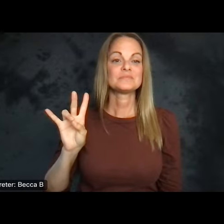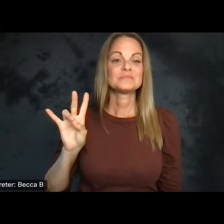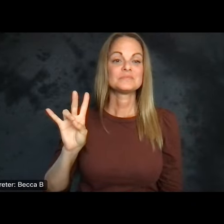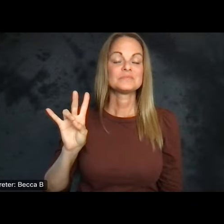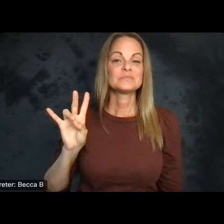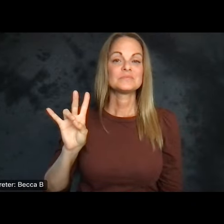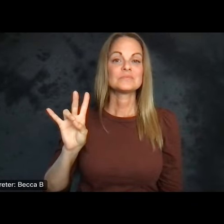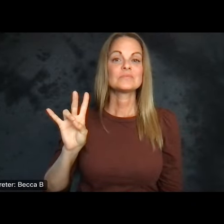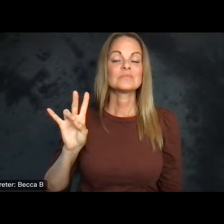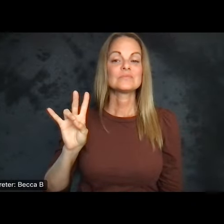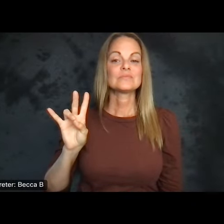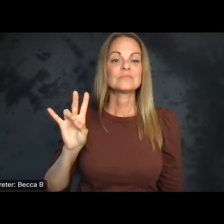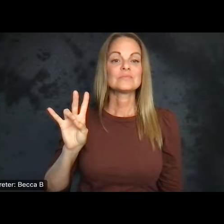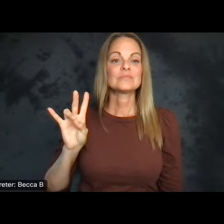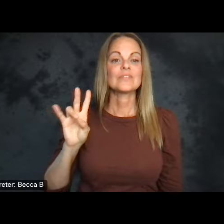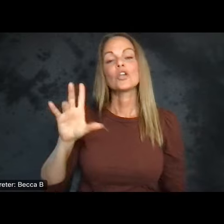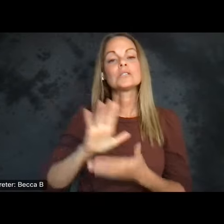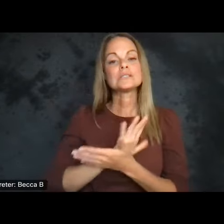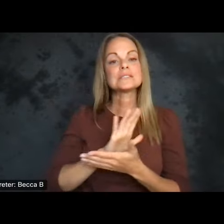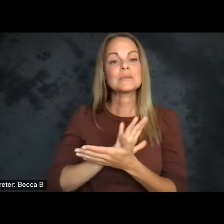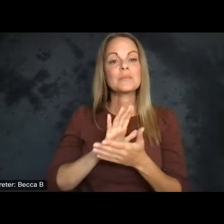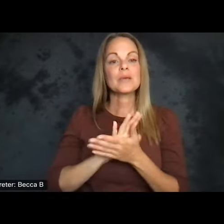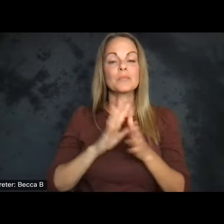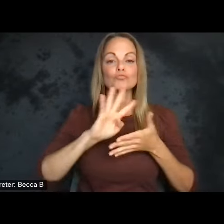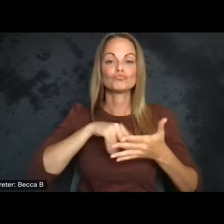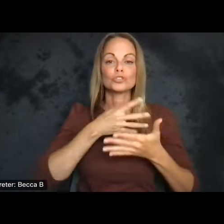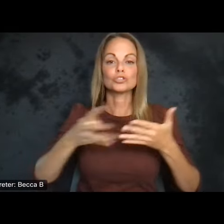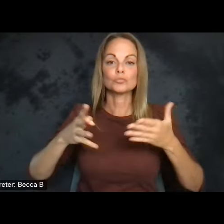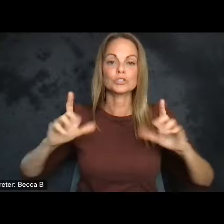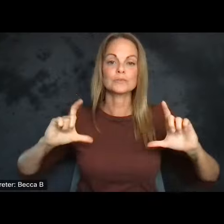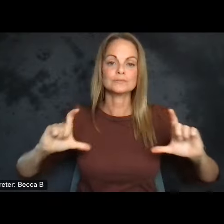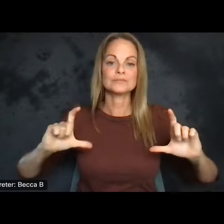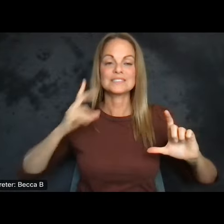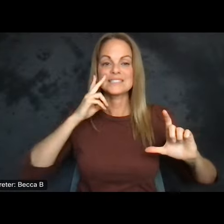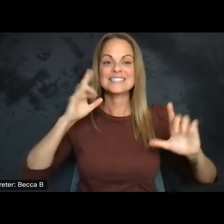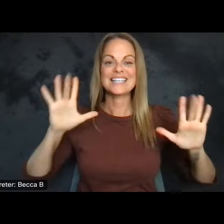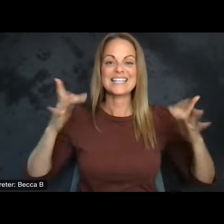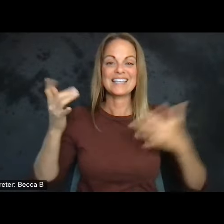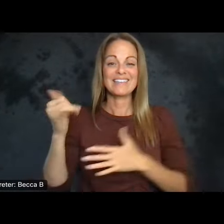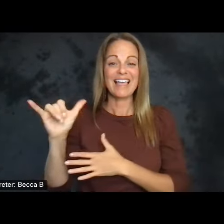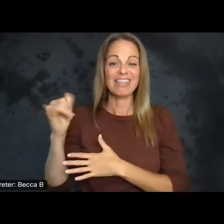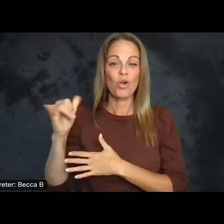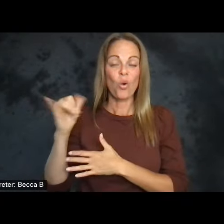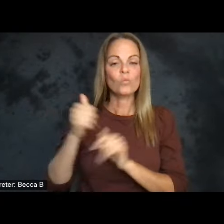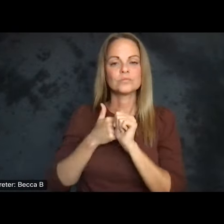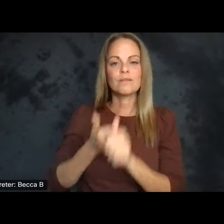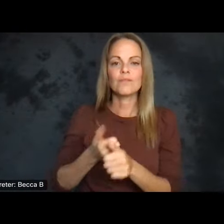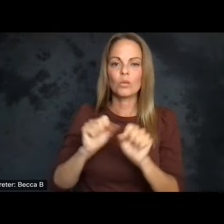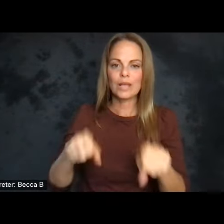and on the sheet that is the spreadsheet there, you'll see I have it highlighted in yellow to help follow along.